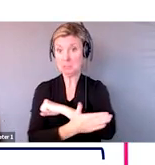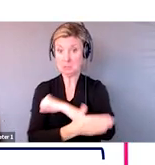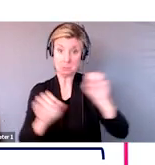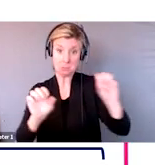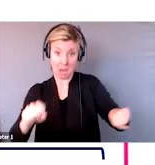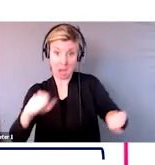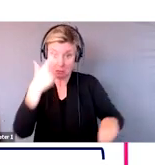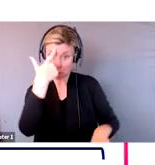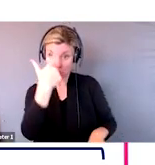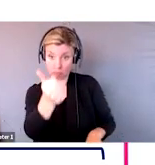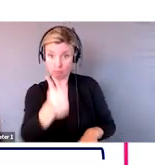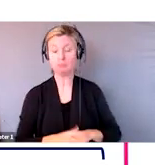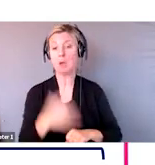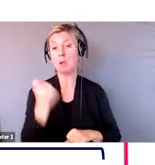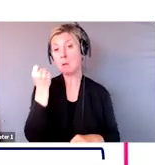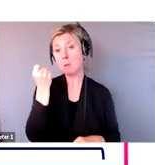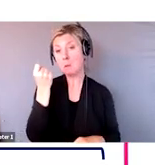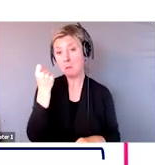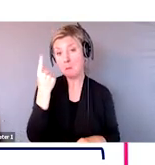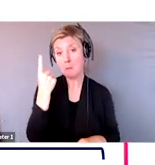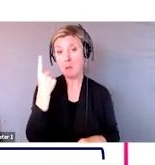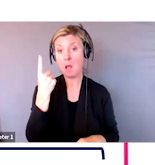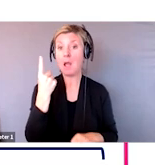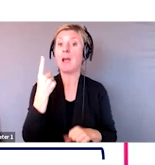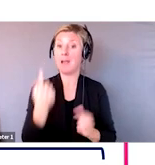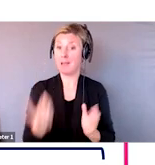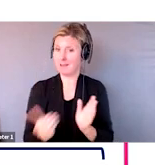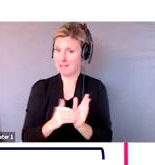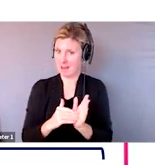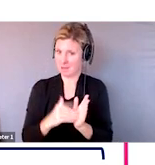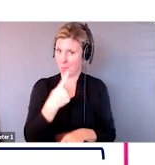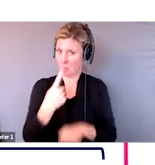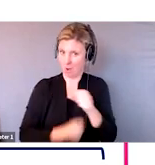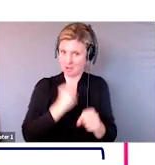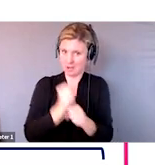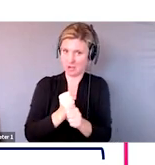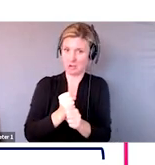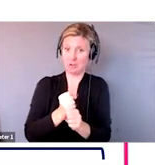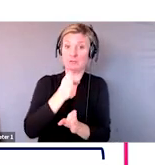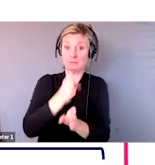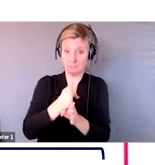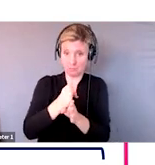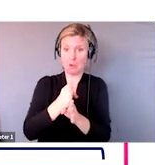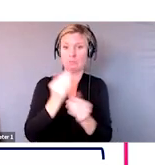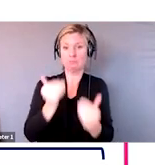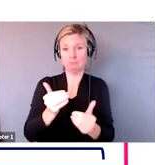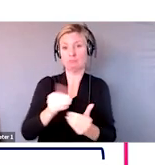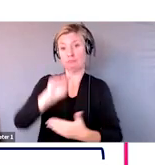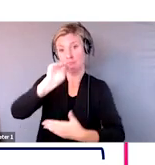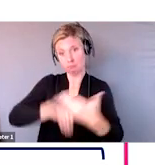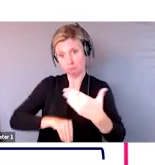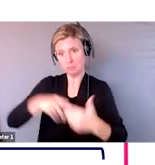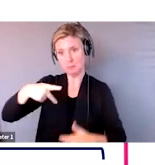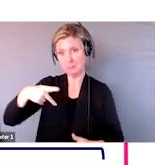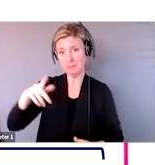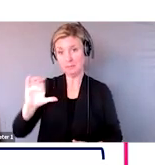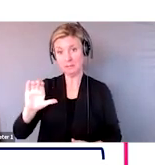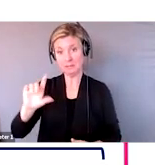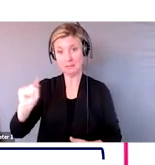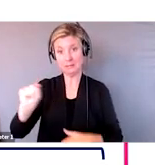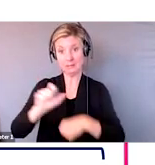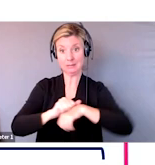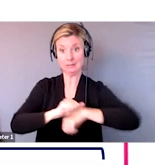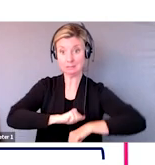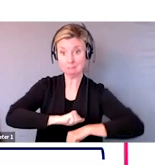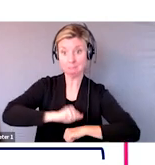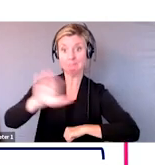you buy some time. So at the 12-month mark, you file your PCT application. At the 18-month mark, that